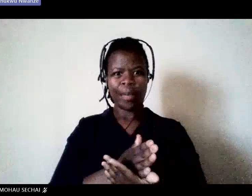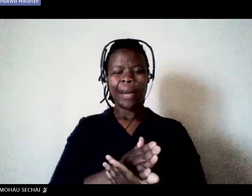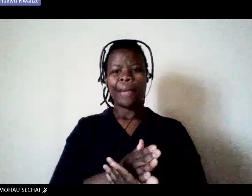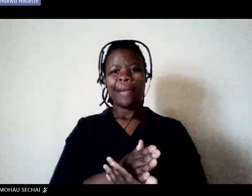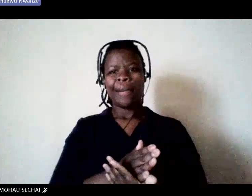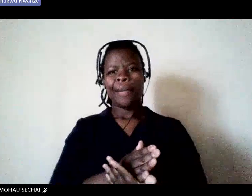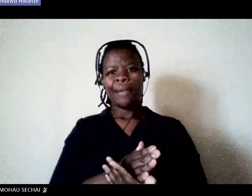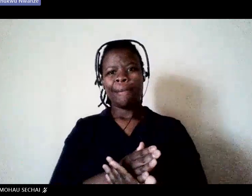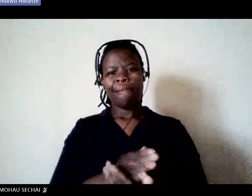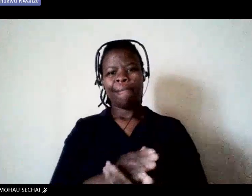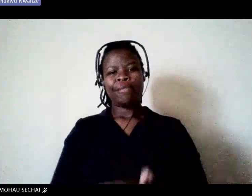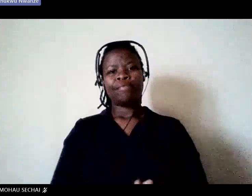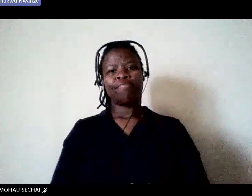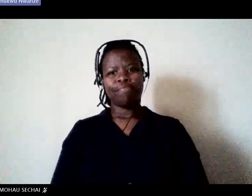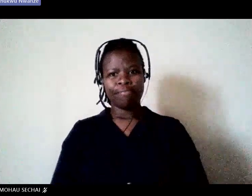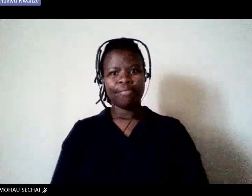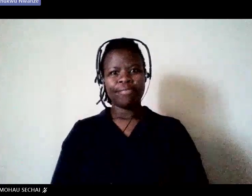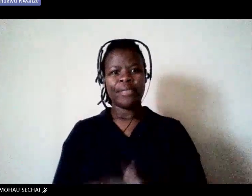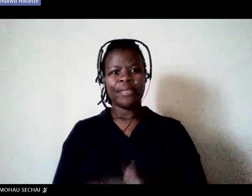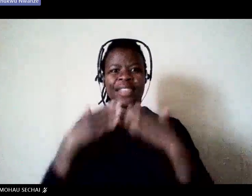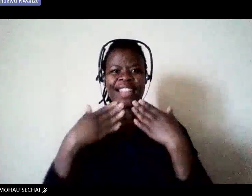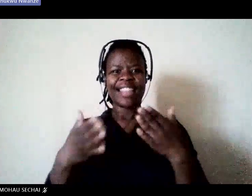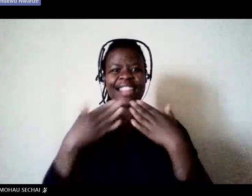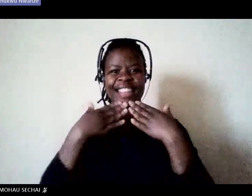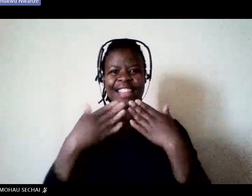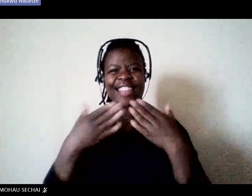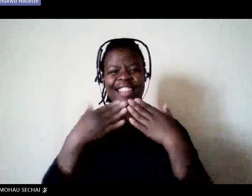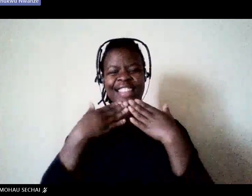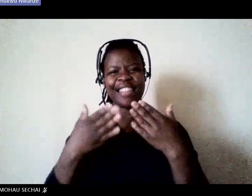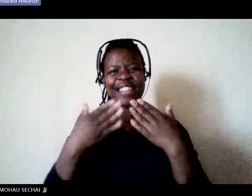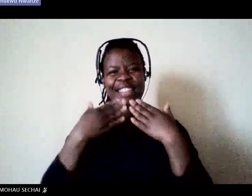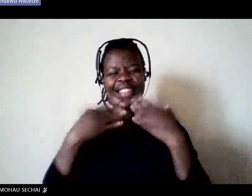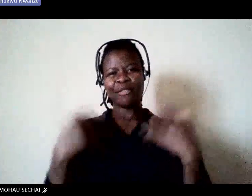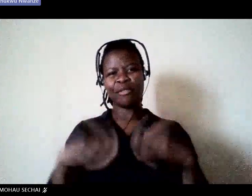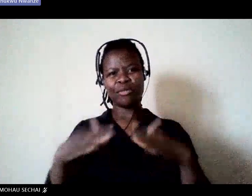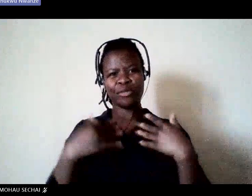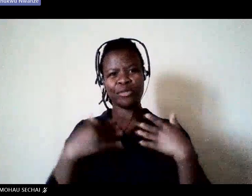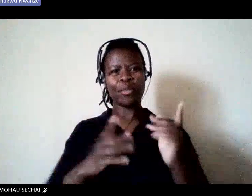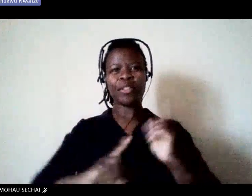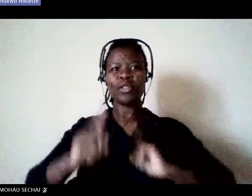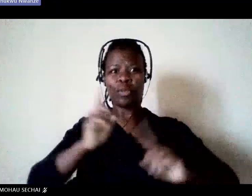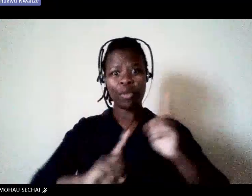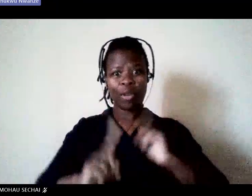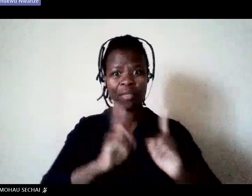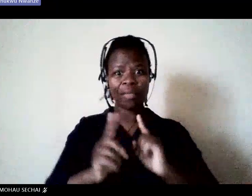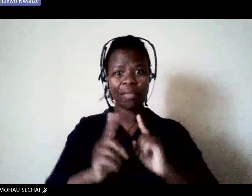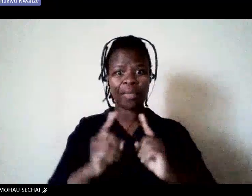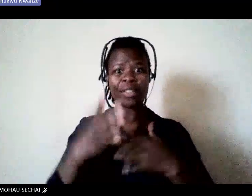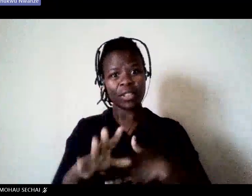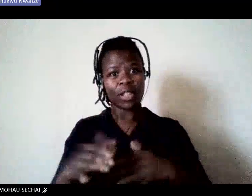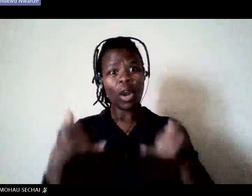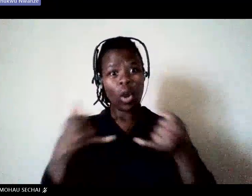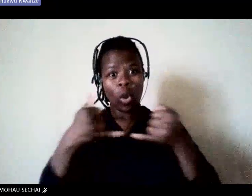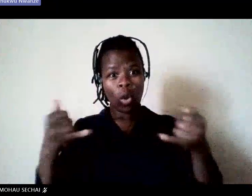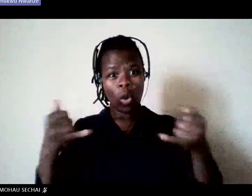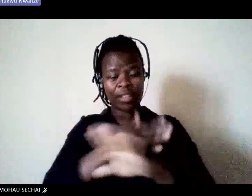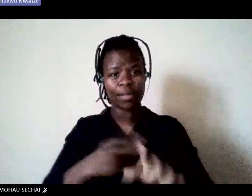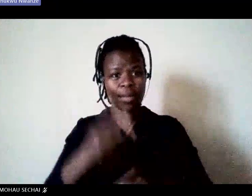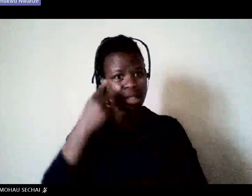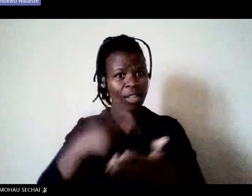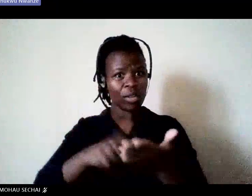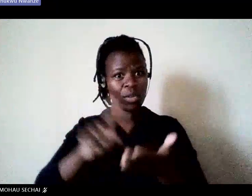Thanks both. Okay, everybody, thank you. Bring your conversations in the online space, and we will see you next week. Thanks, everyone. Thank you so